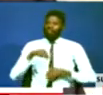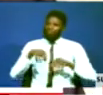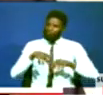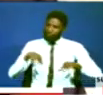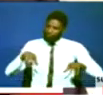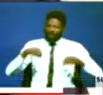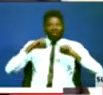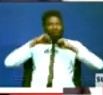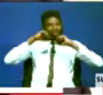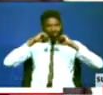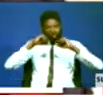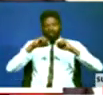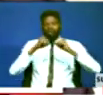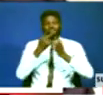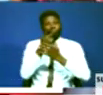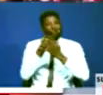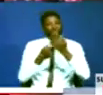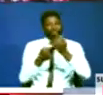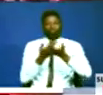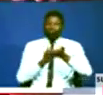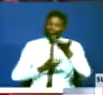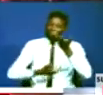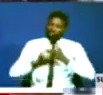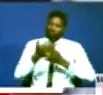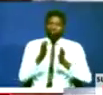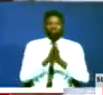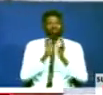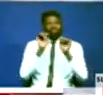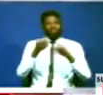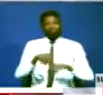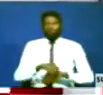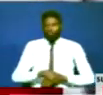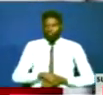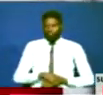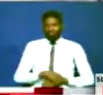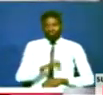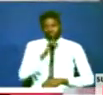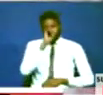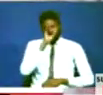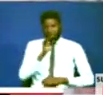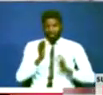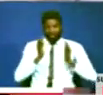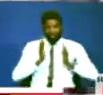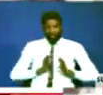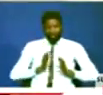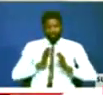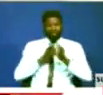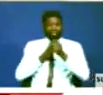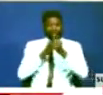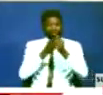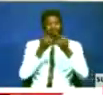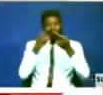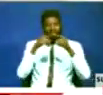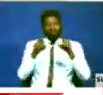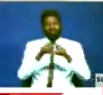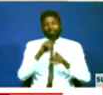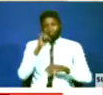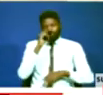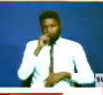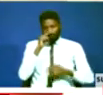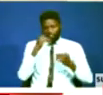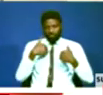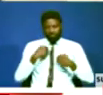had opportunity to interact with him. A serious administrator he may have been, but he had his lighter side as well. You disagree with